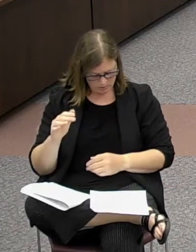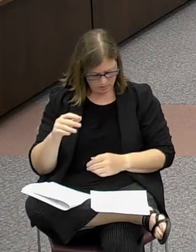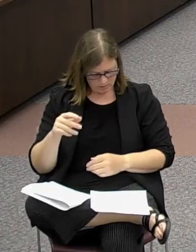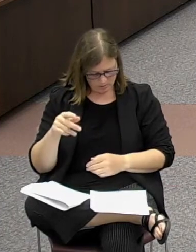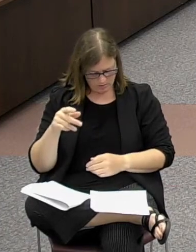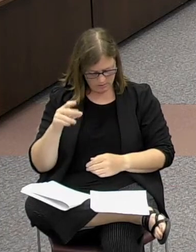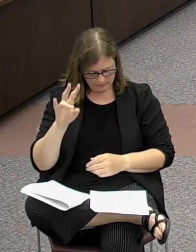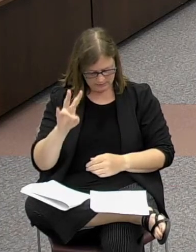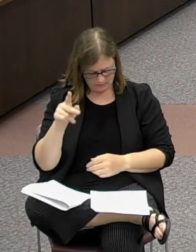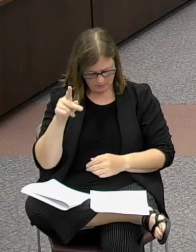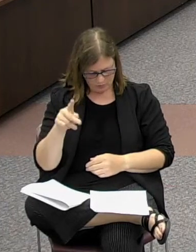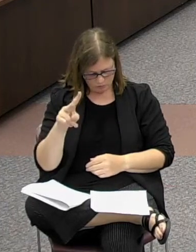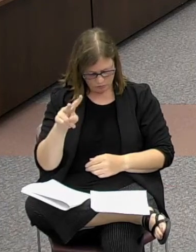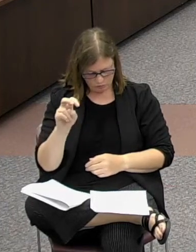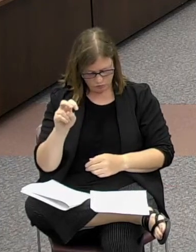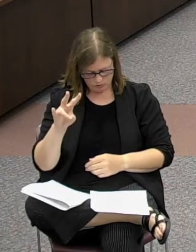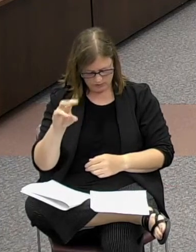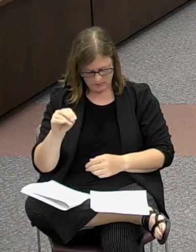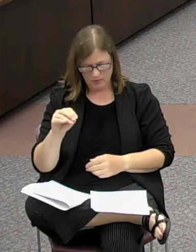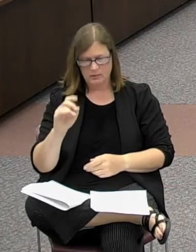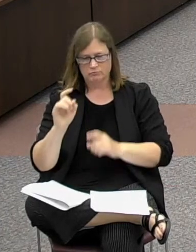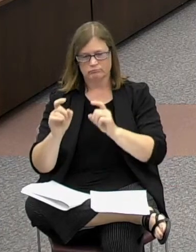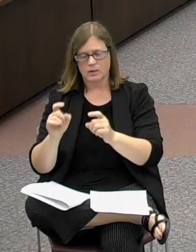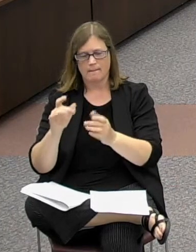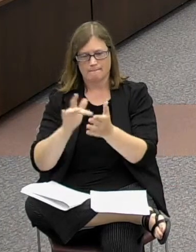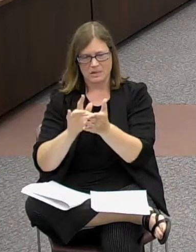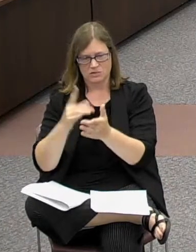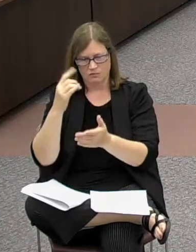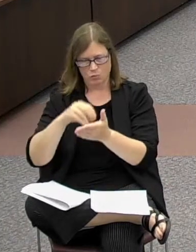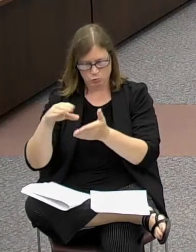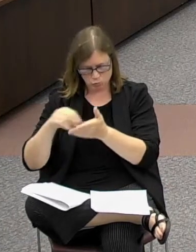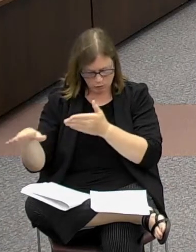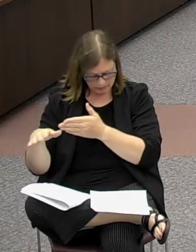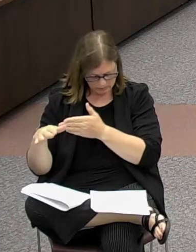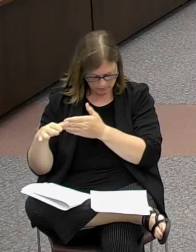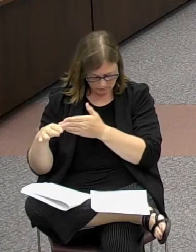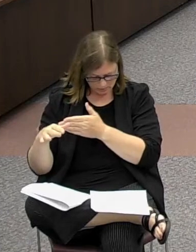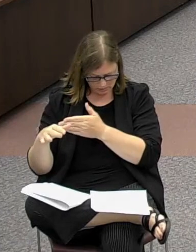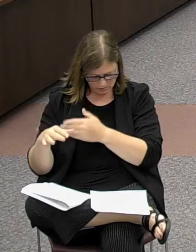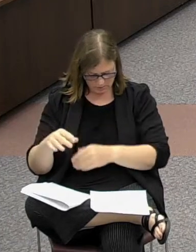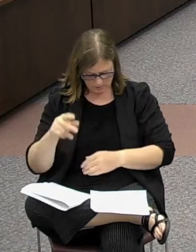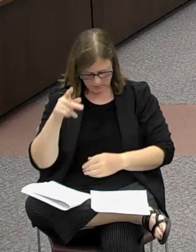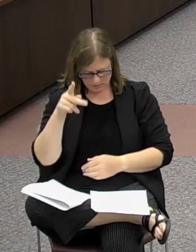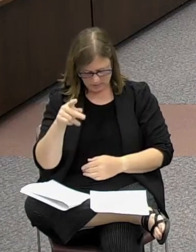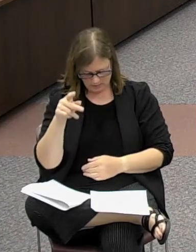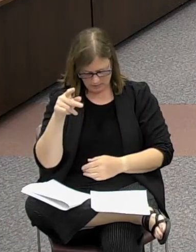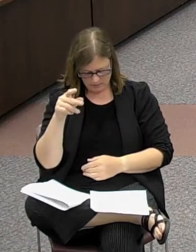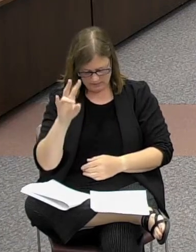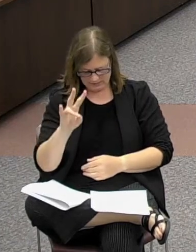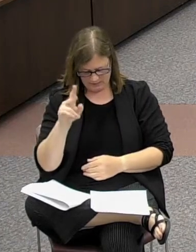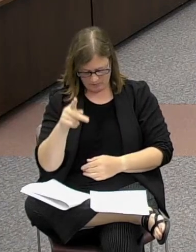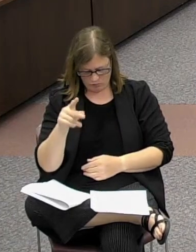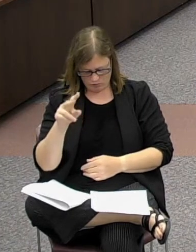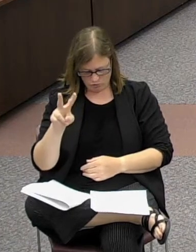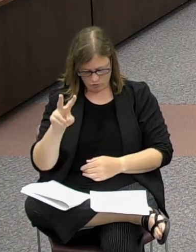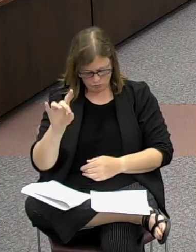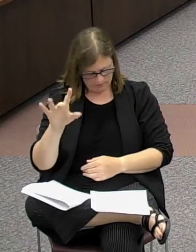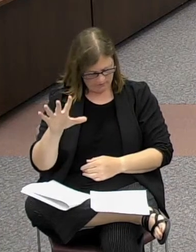7:270, administering medicines to students. And policy 7:285,